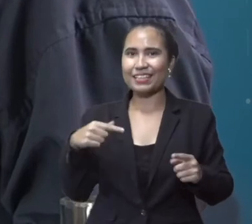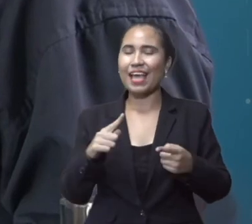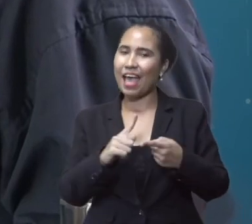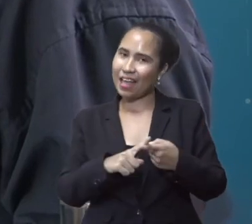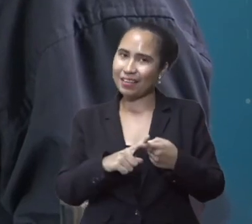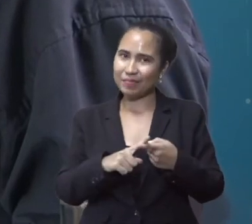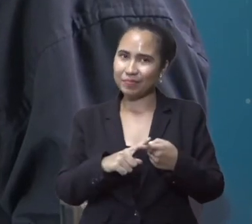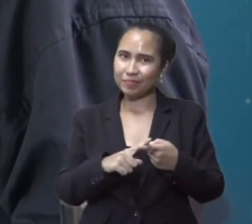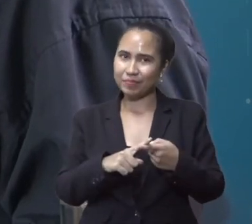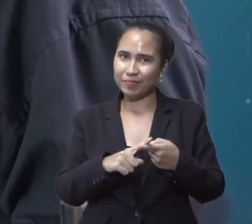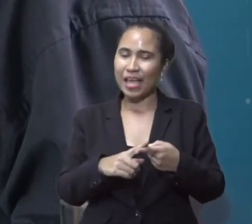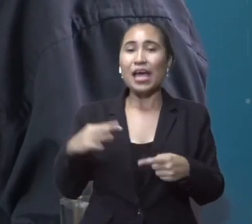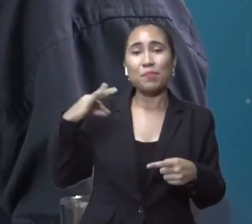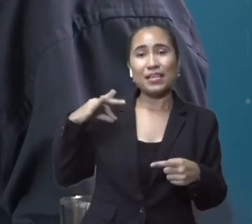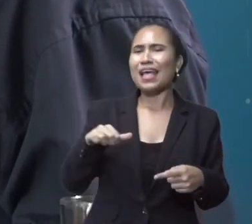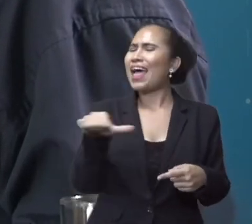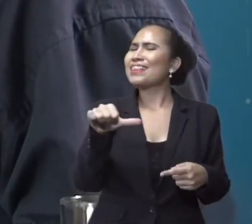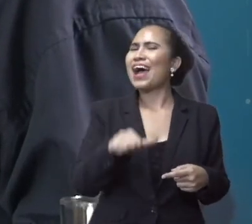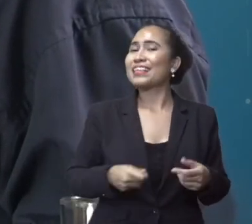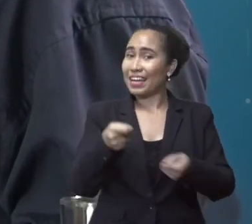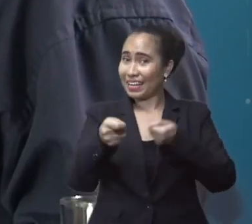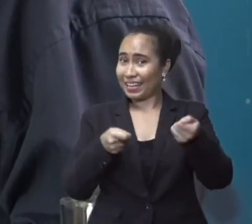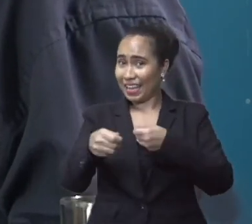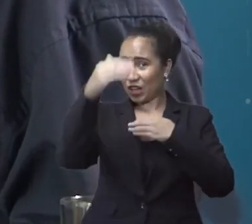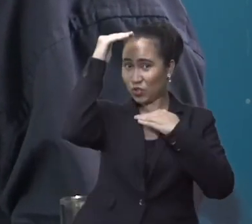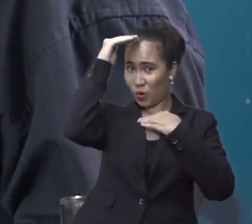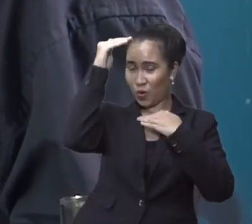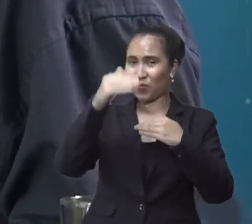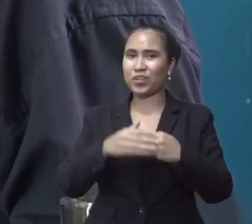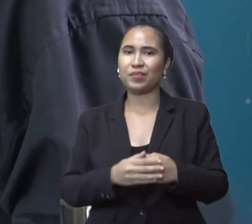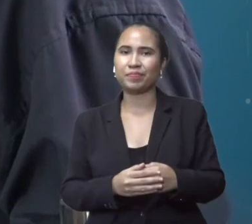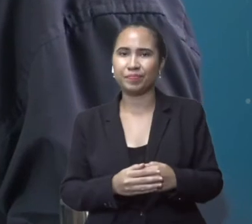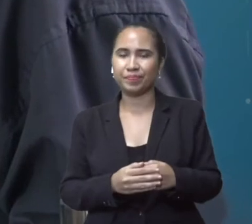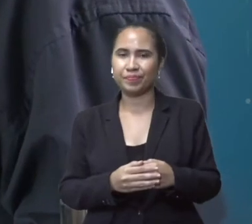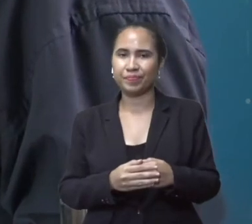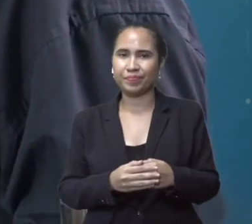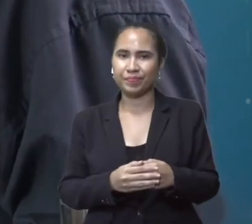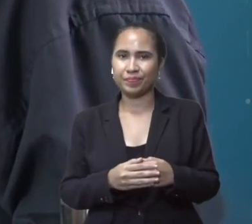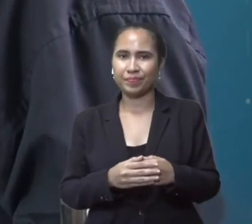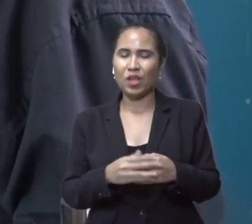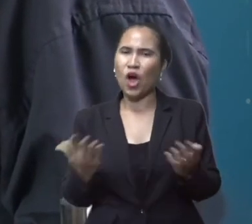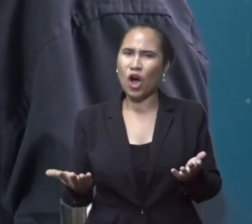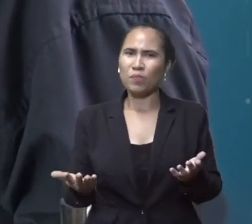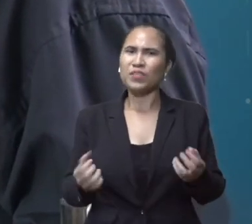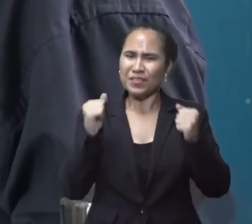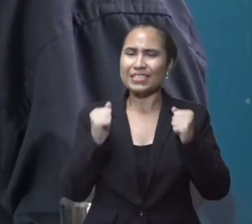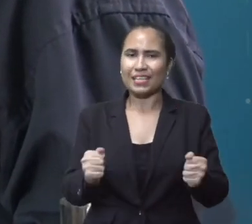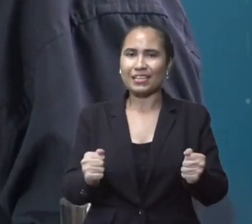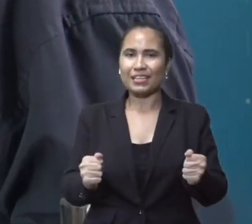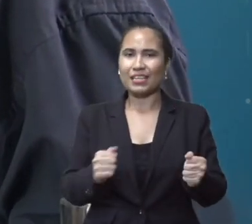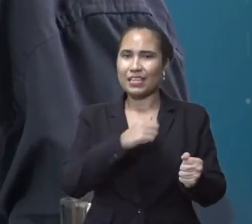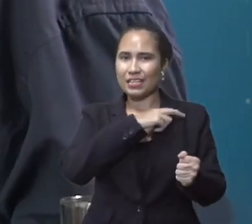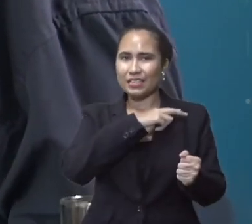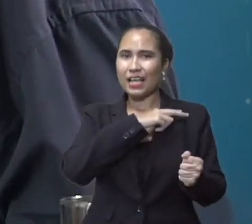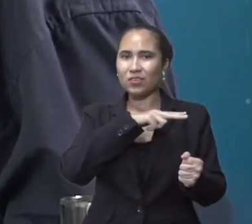senior ministers and other government officials of Suriname, really on a bilateral way to ensure that we also